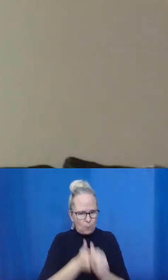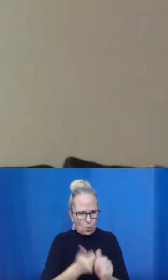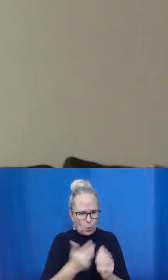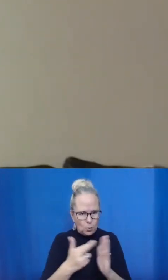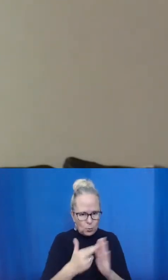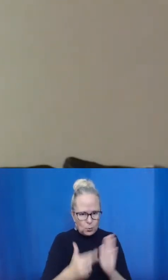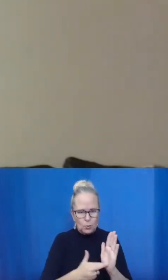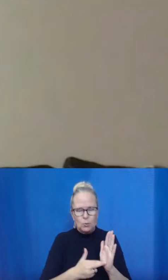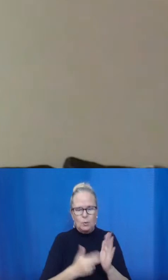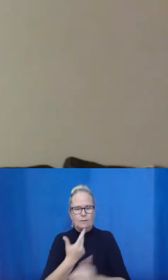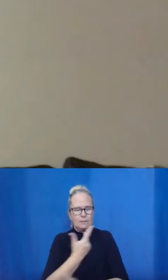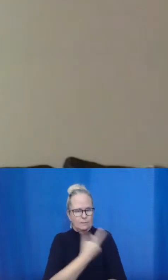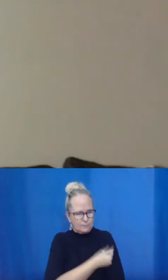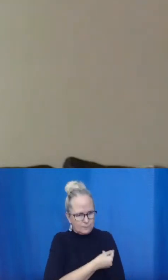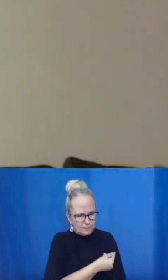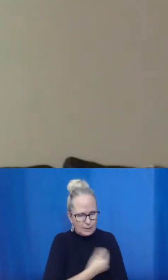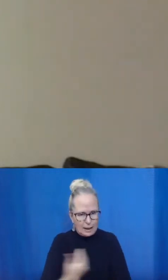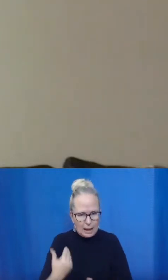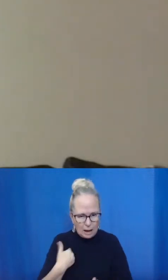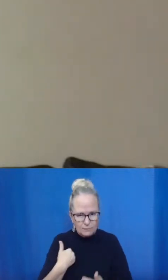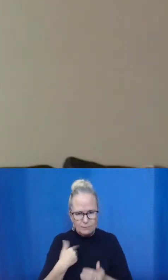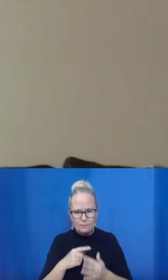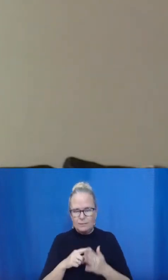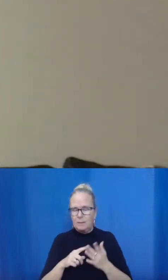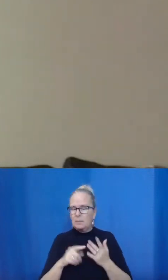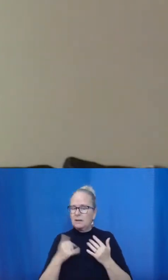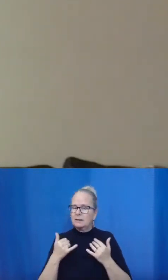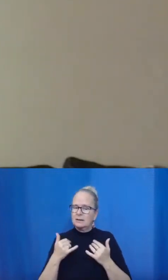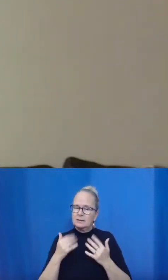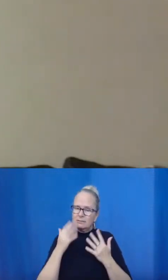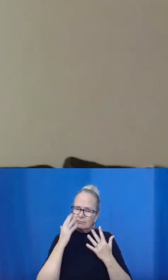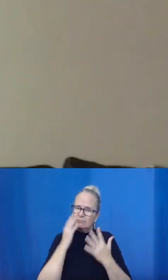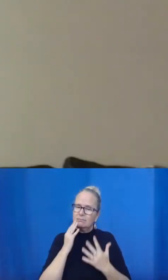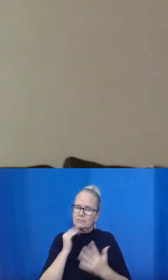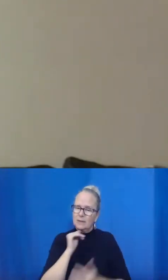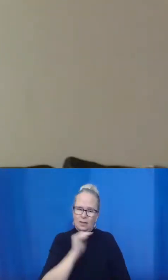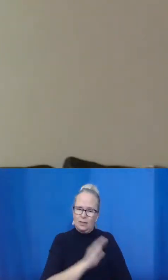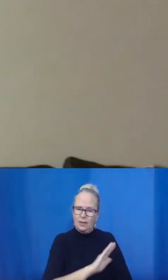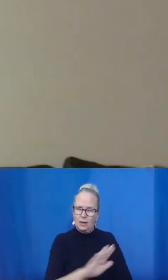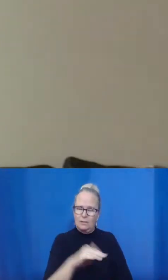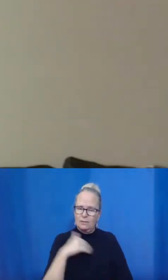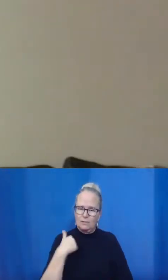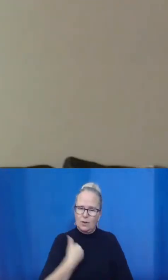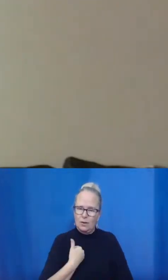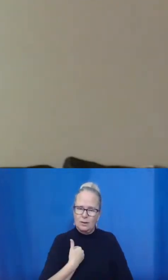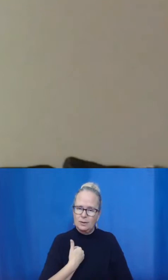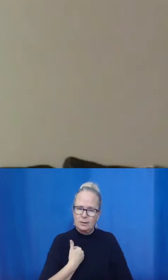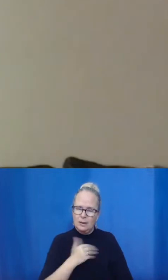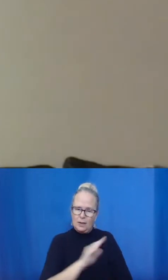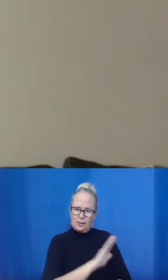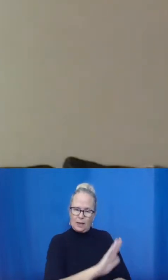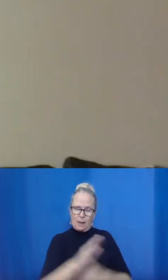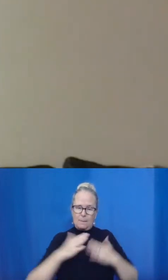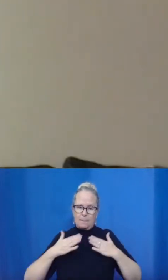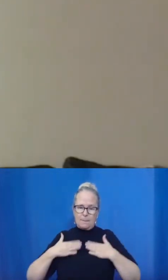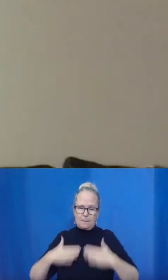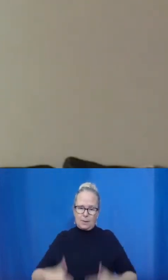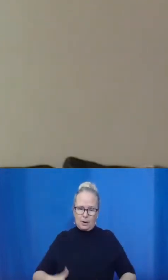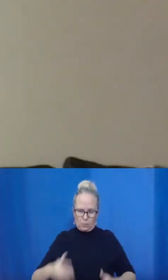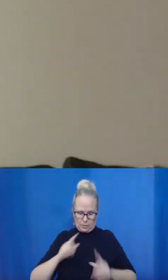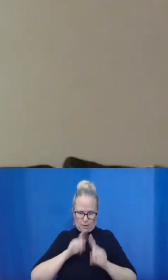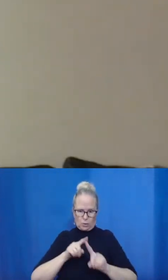And that's particularly true in patients that are on treatment, but in particular those that are on a type of treatment called